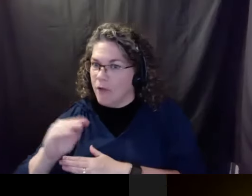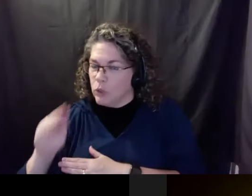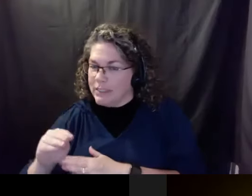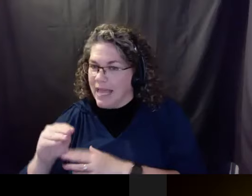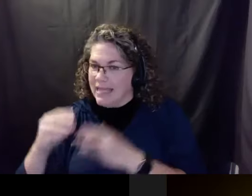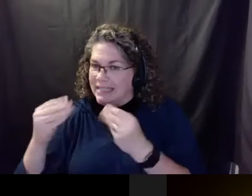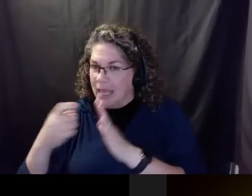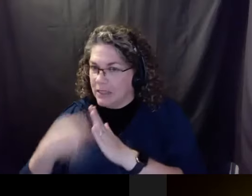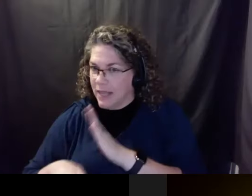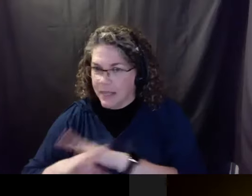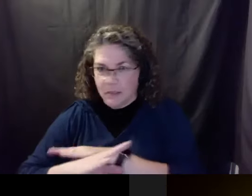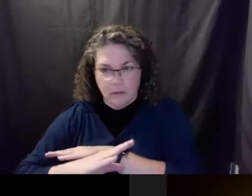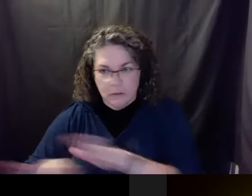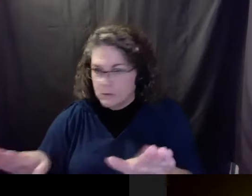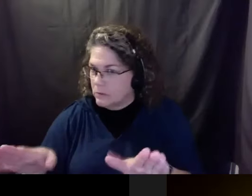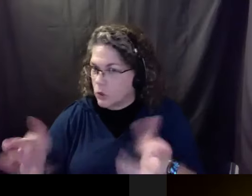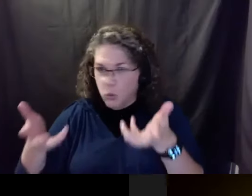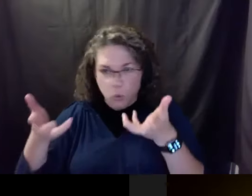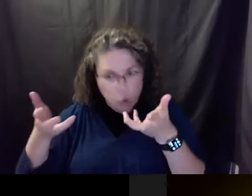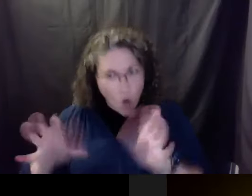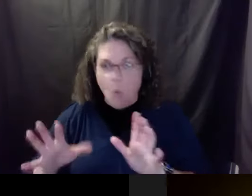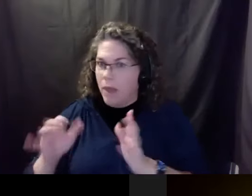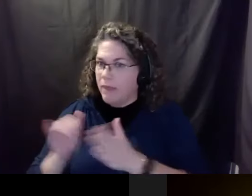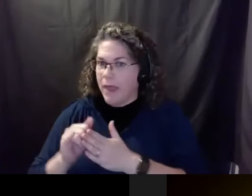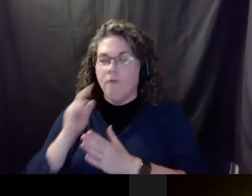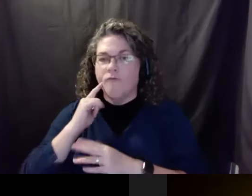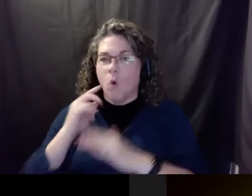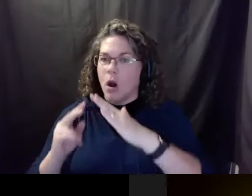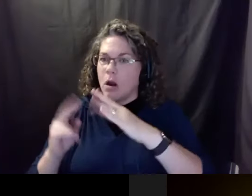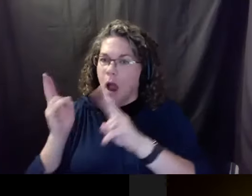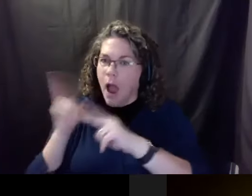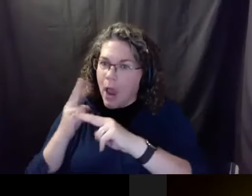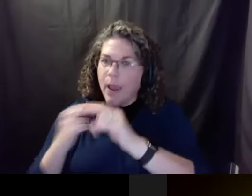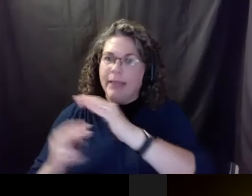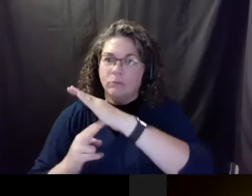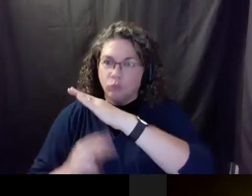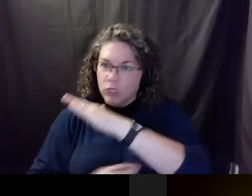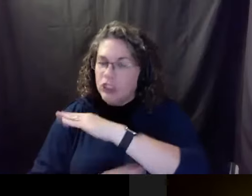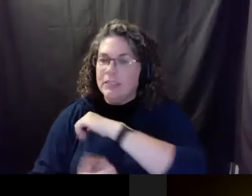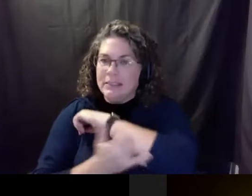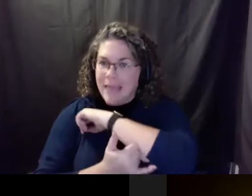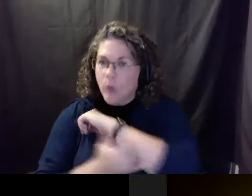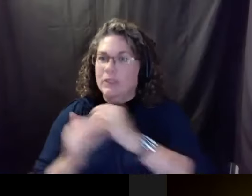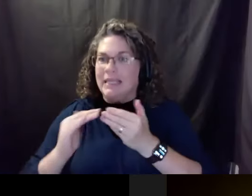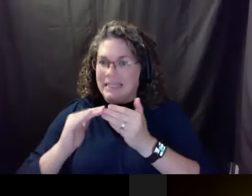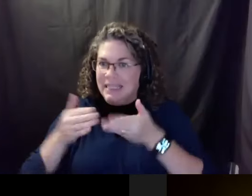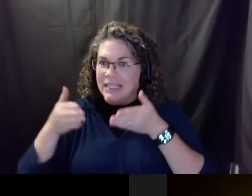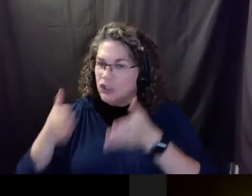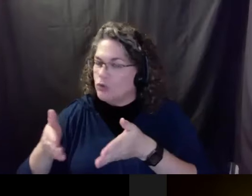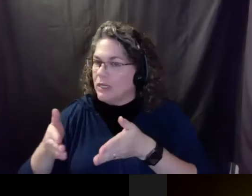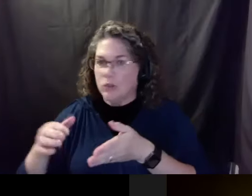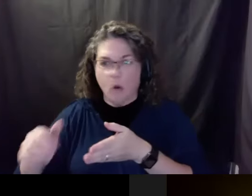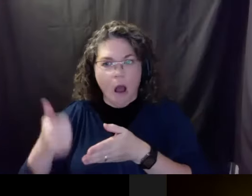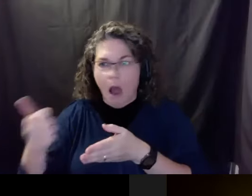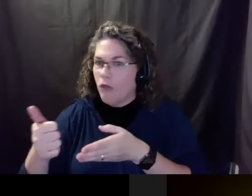tax for the highways, bridges, and the county and city streets, bridges, or other